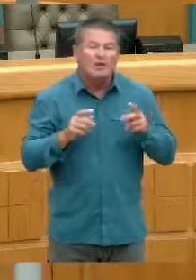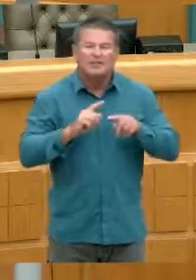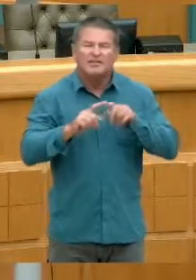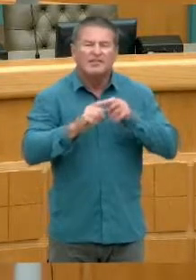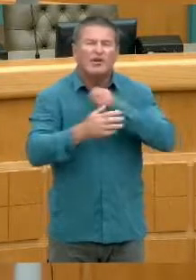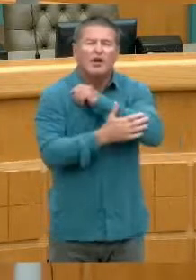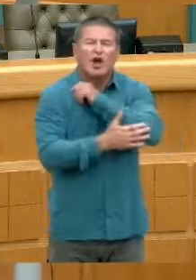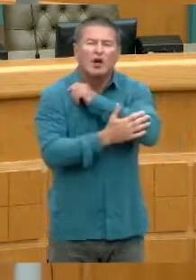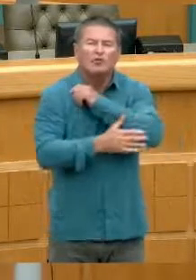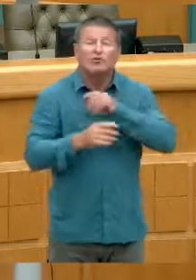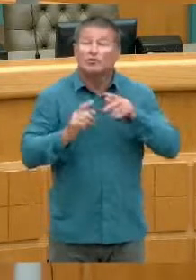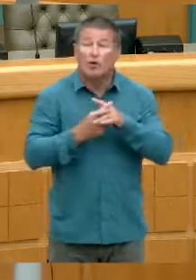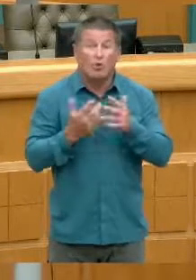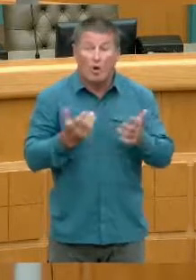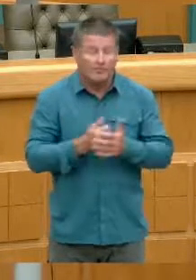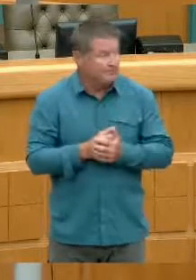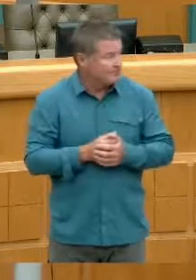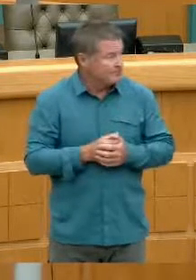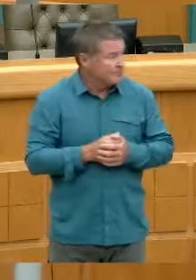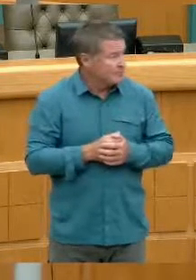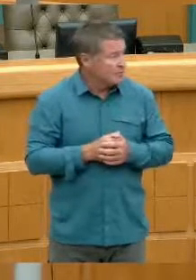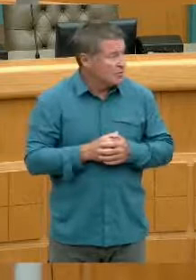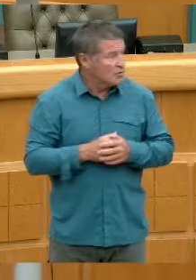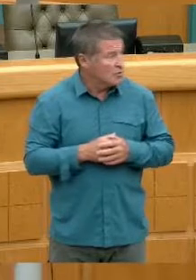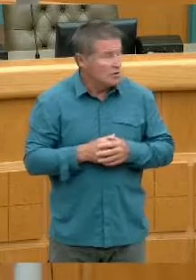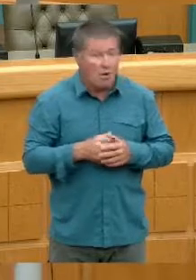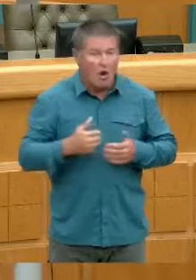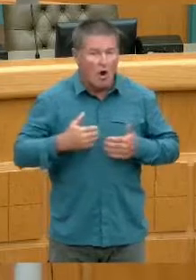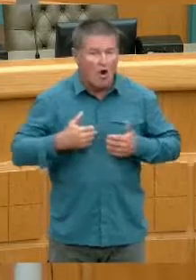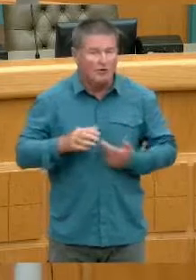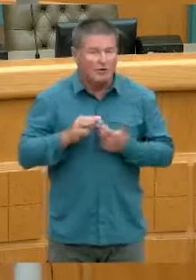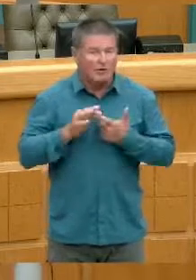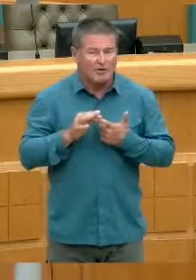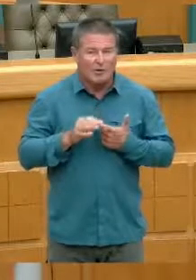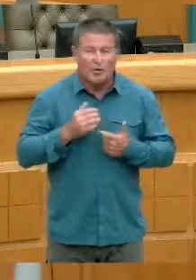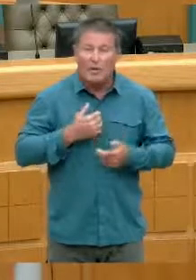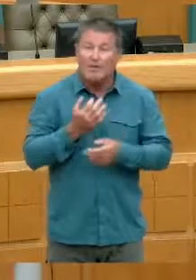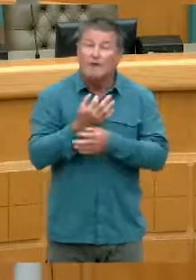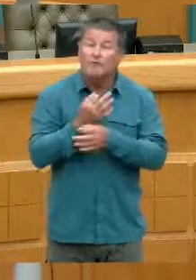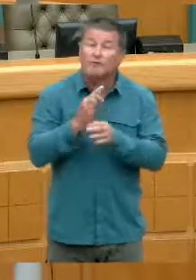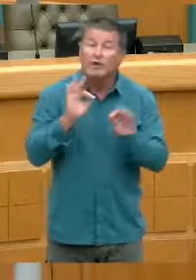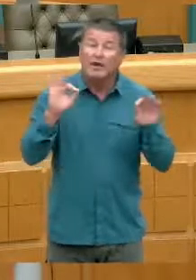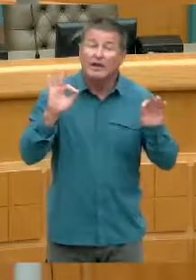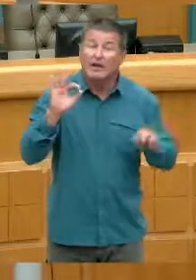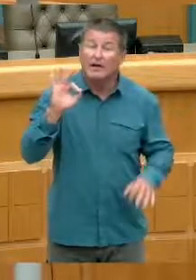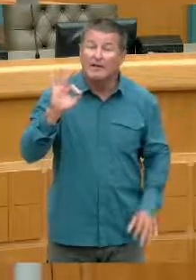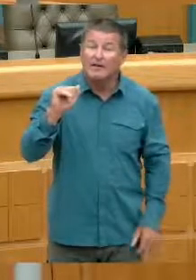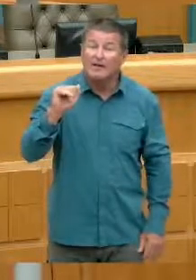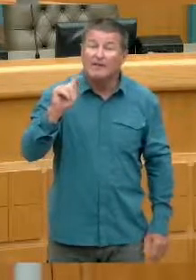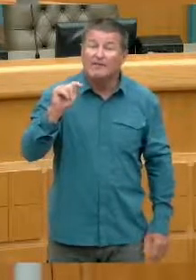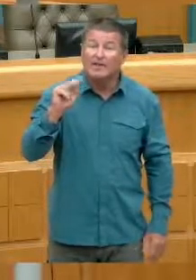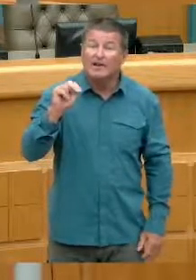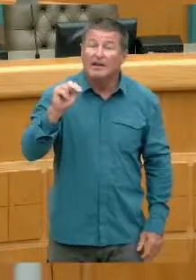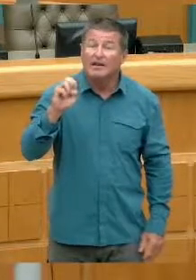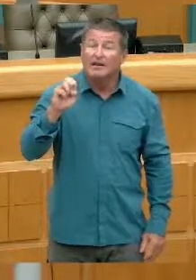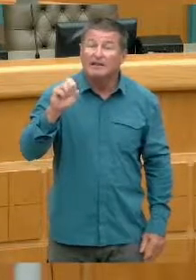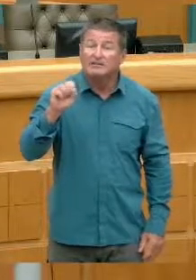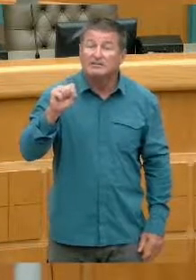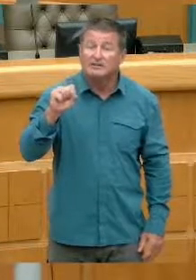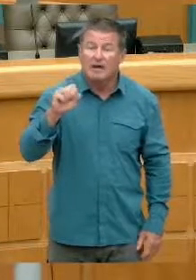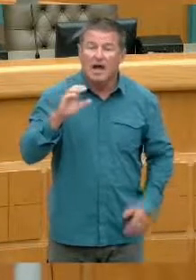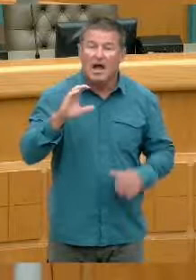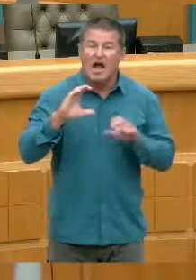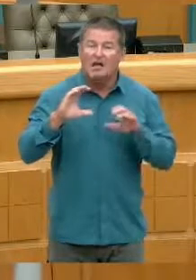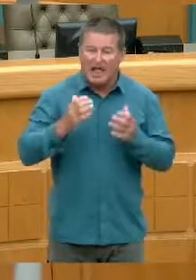We're one of the first to start it, but what we have that others don't have are free fitness classes. So down here on the lawn, if we go back to that